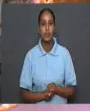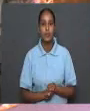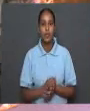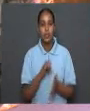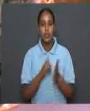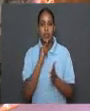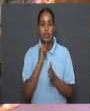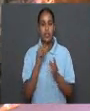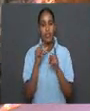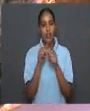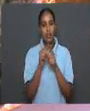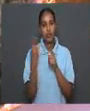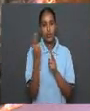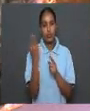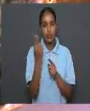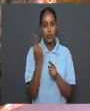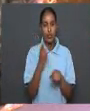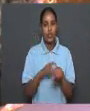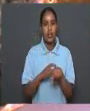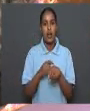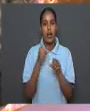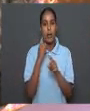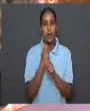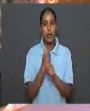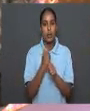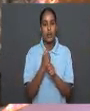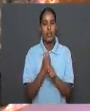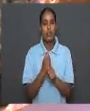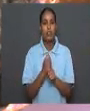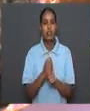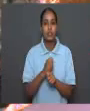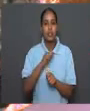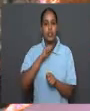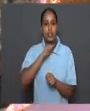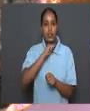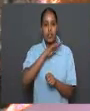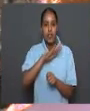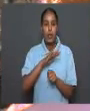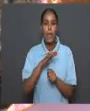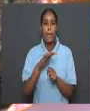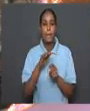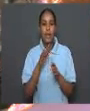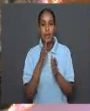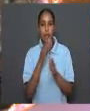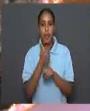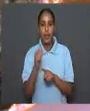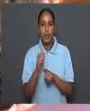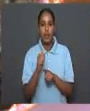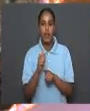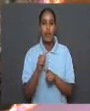It is the term usually applied to the deterioration of metals by